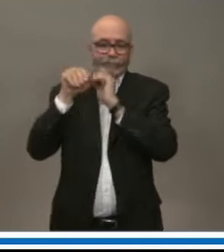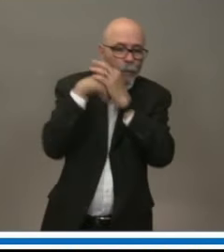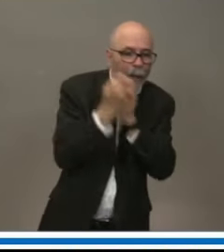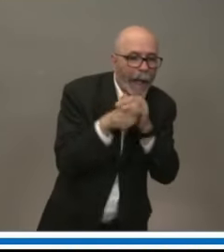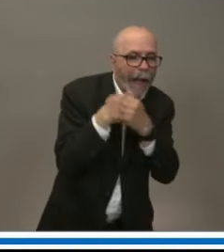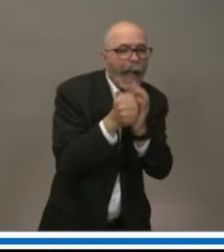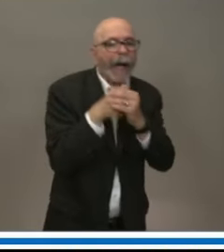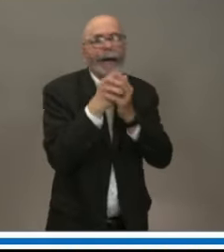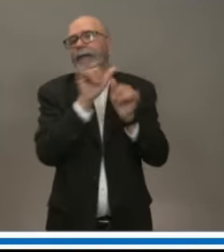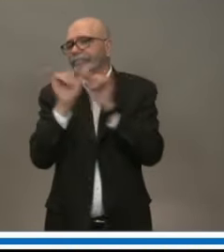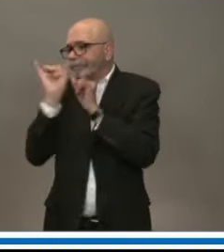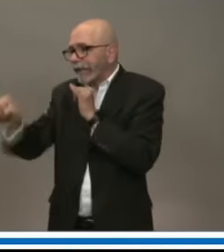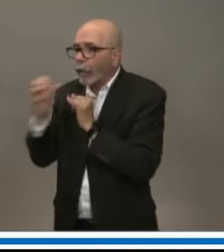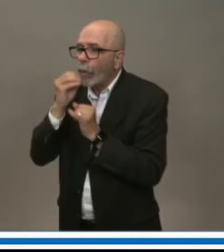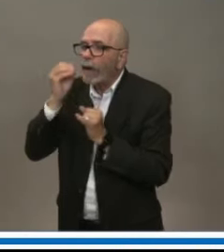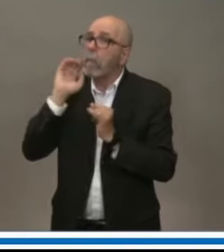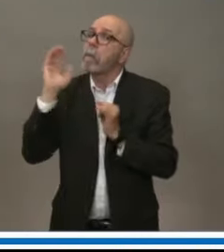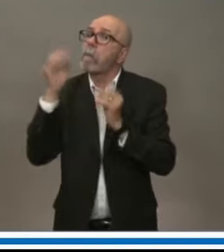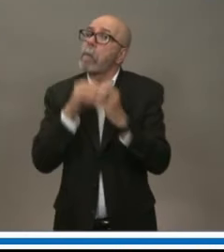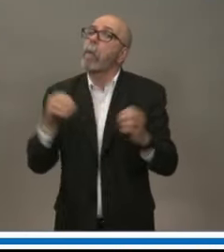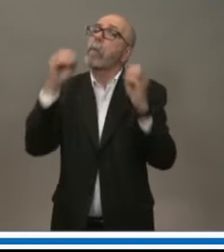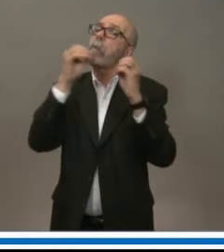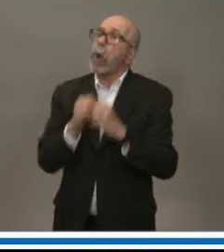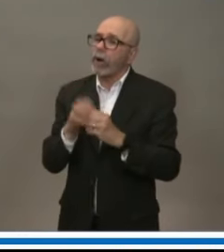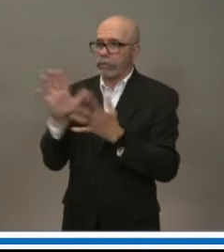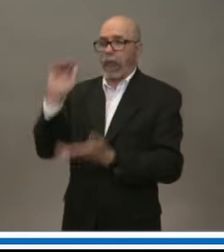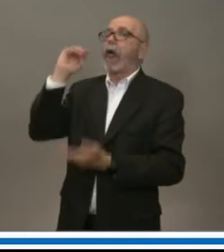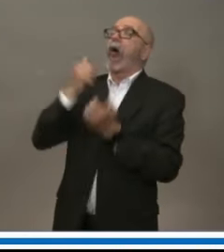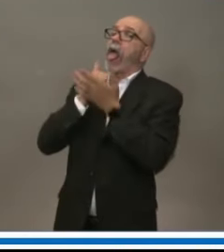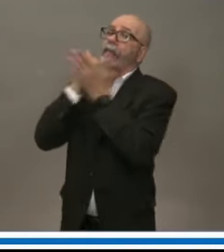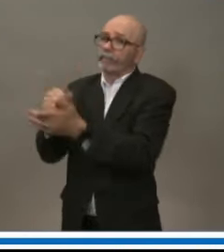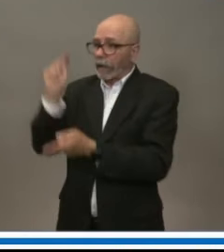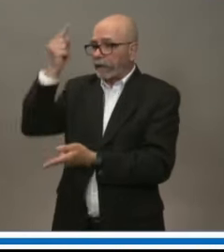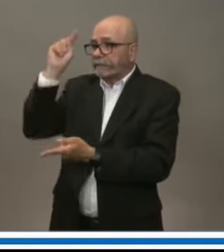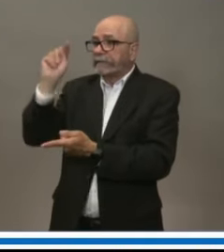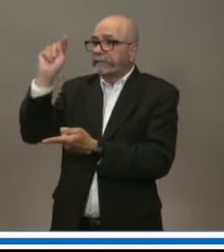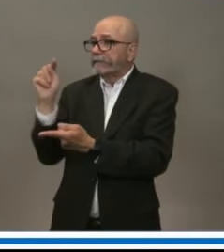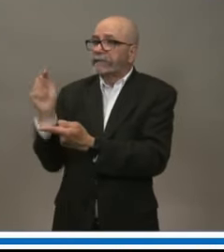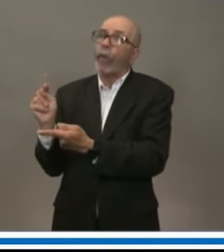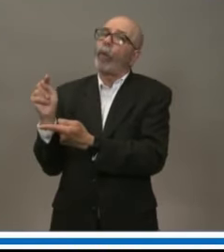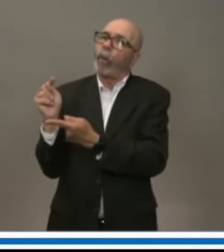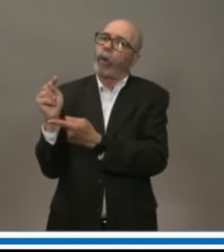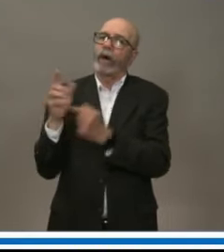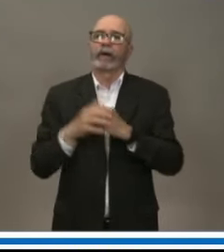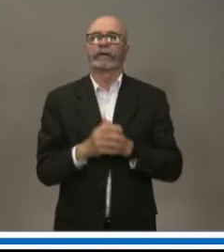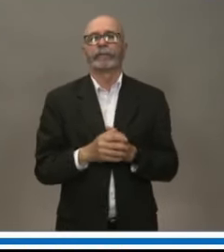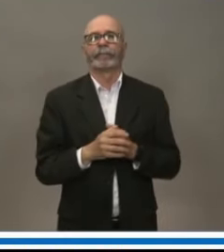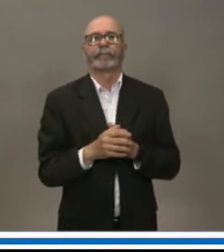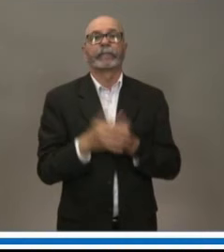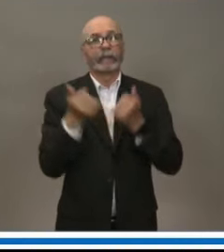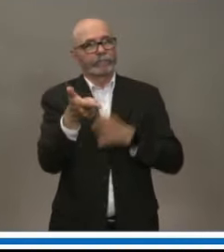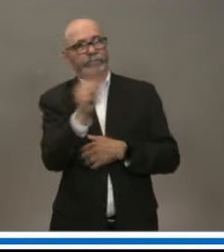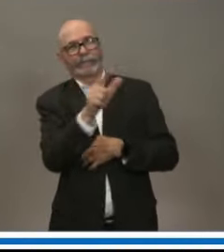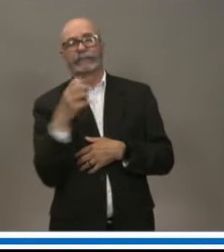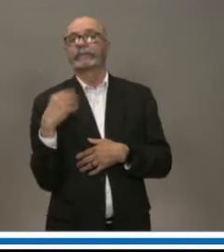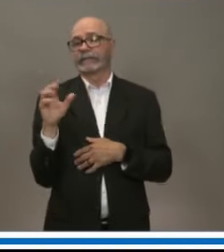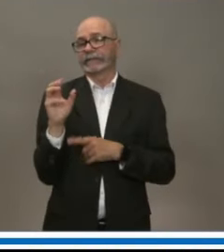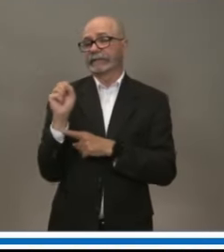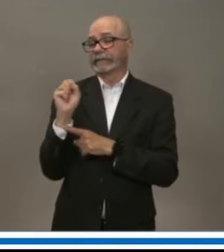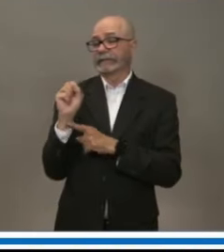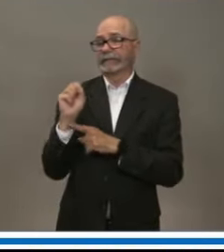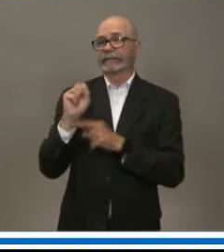spread of COVID-19 and minimize its impact. Thank you, Dr. Strang, and we'll be happy to answer any questions that you have. So we'll go to the phone